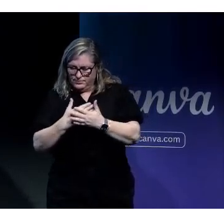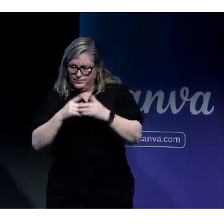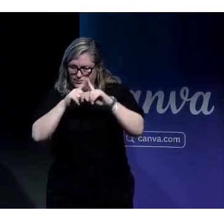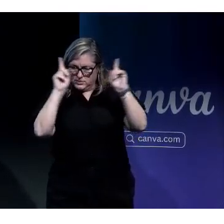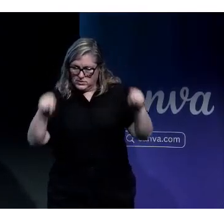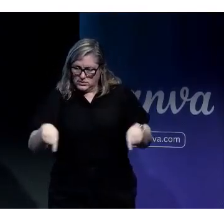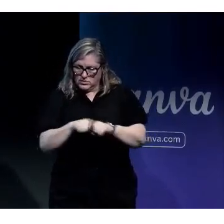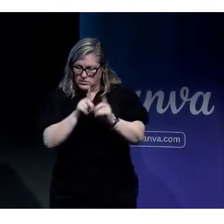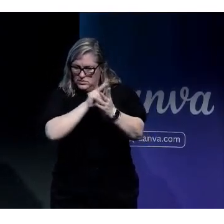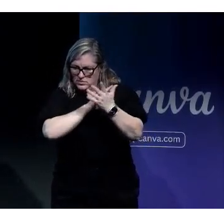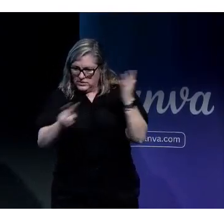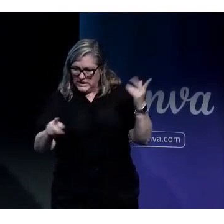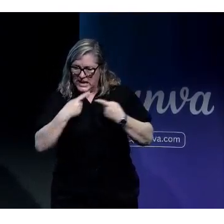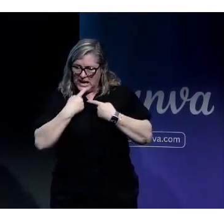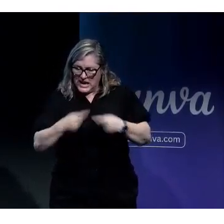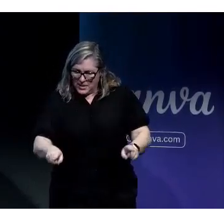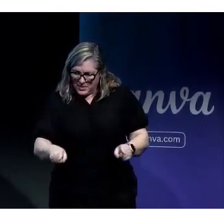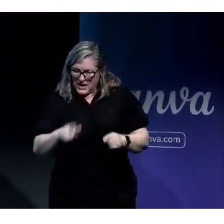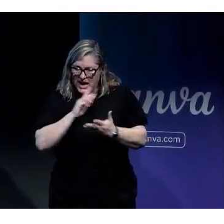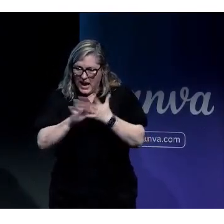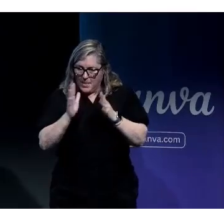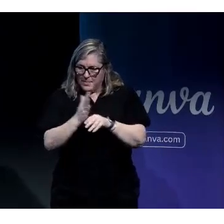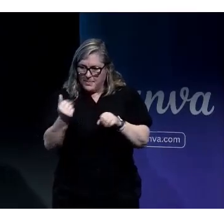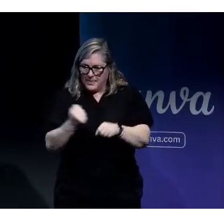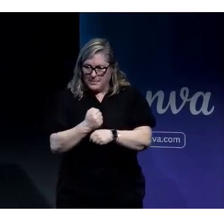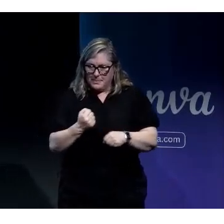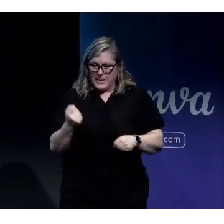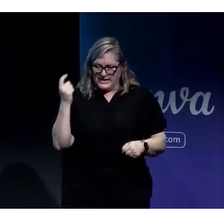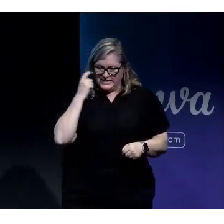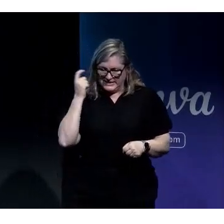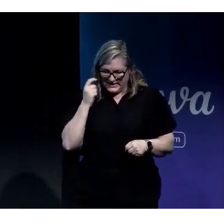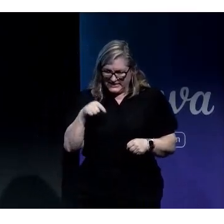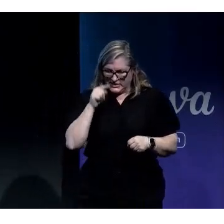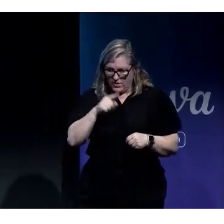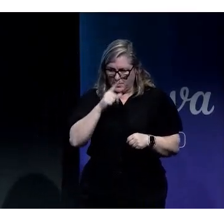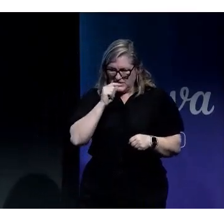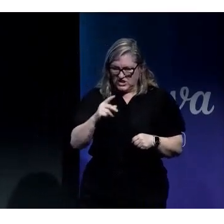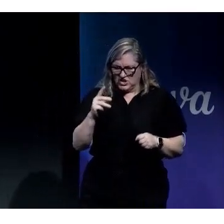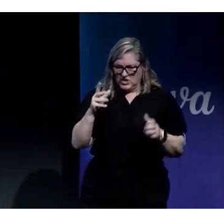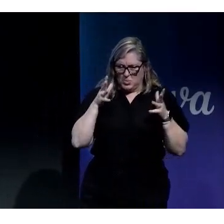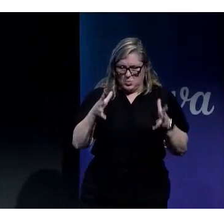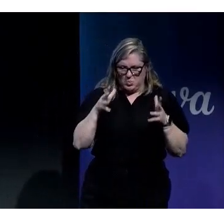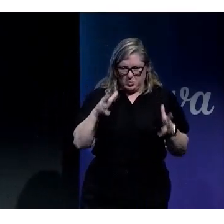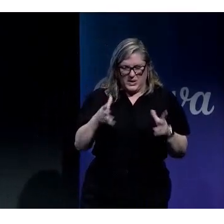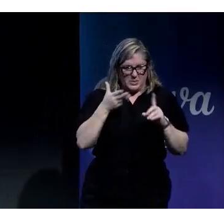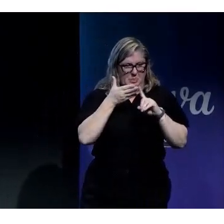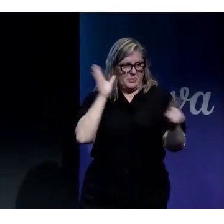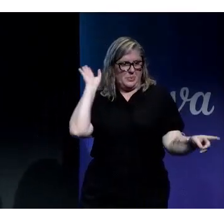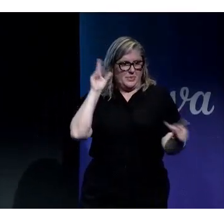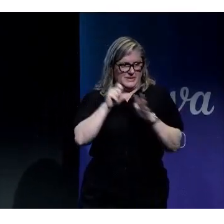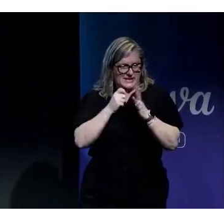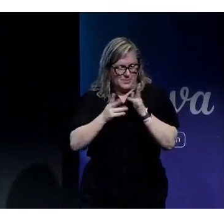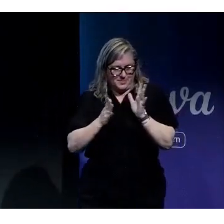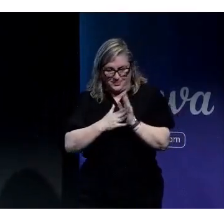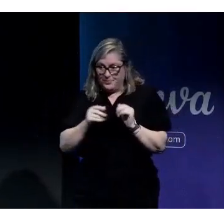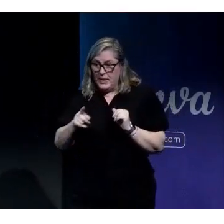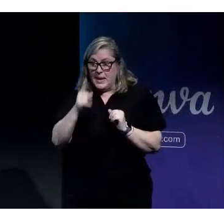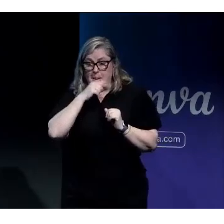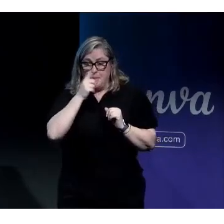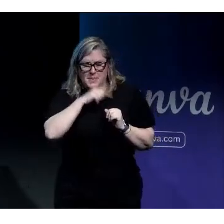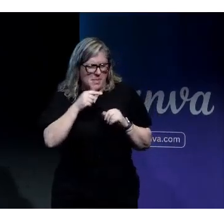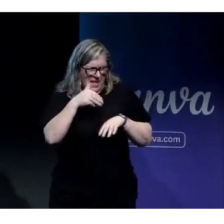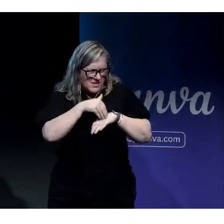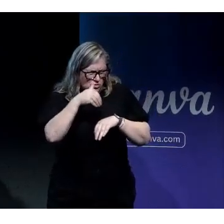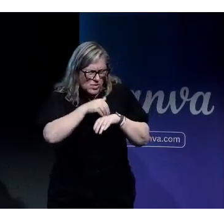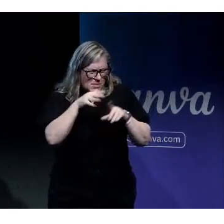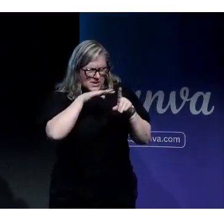weird DOM? And it wasn't the first time that I've been asked that at Canva, where folks have brought up that they have trouble